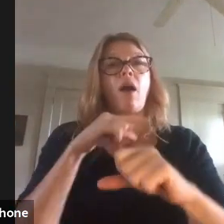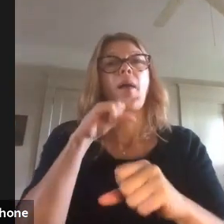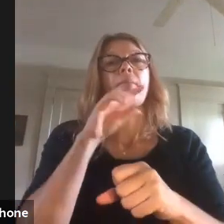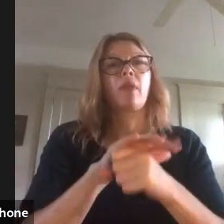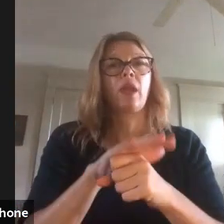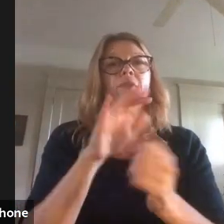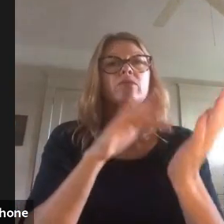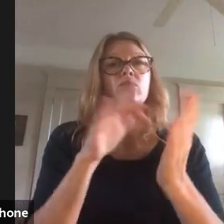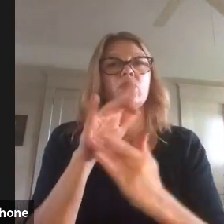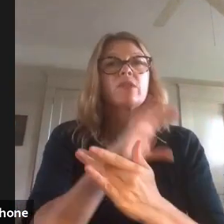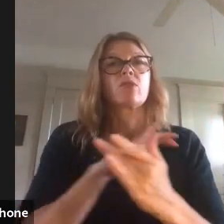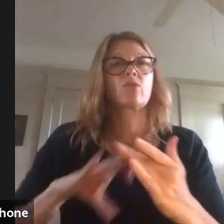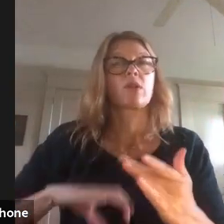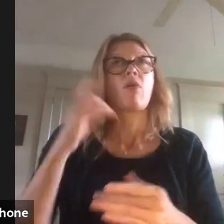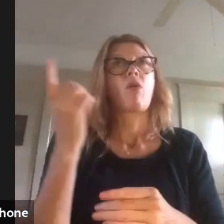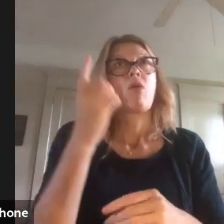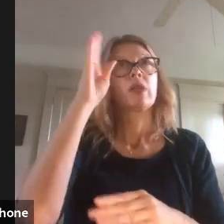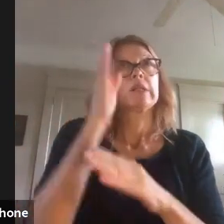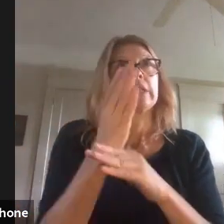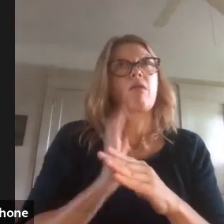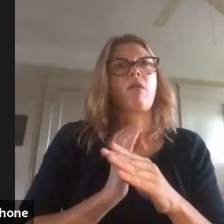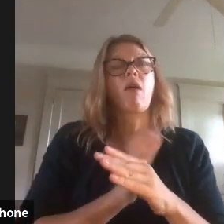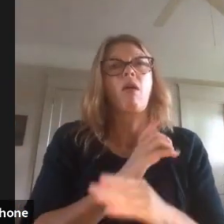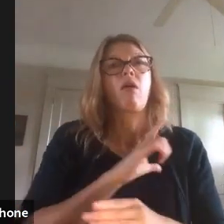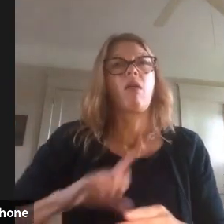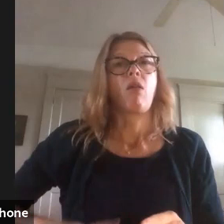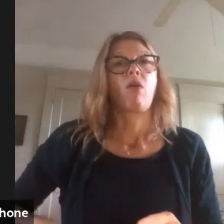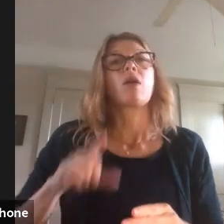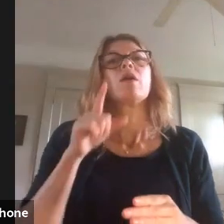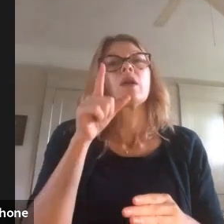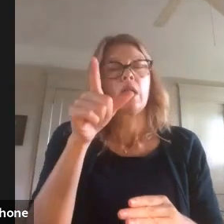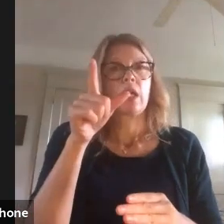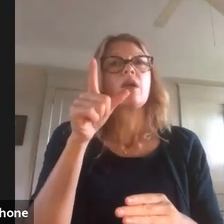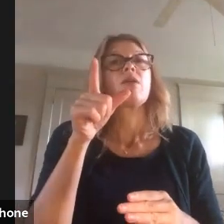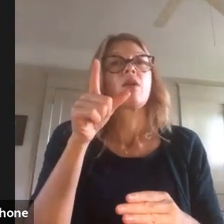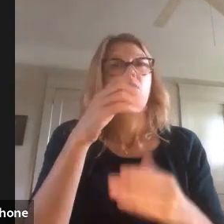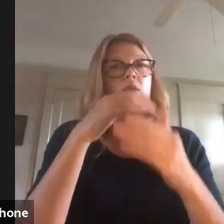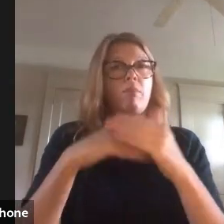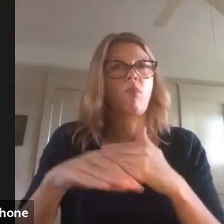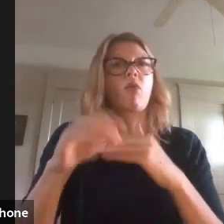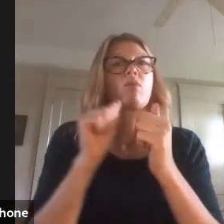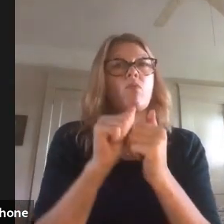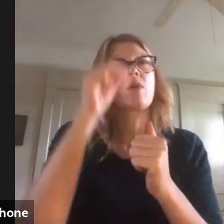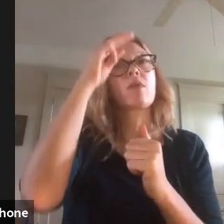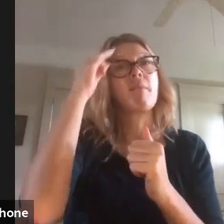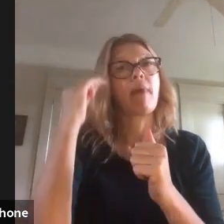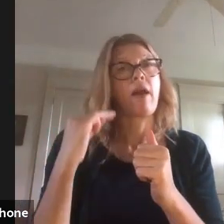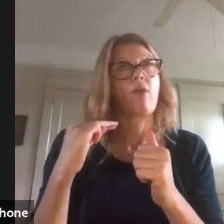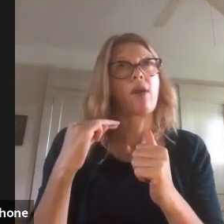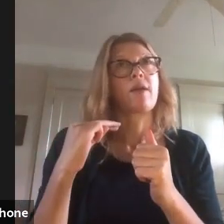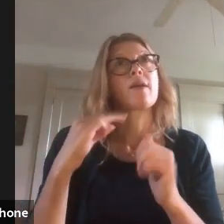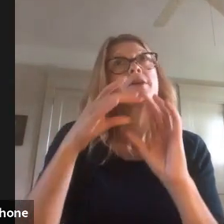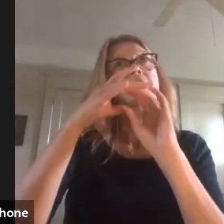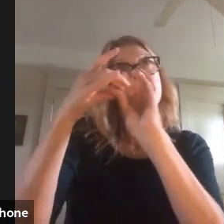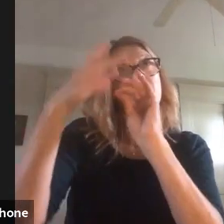only Son, our Lord. He was conceived by the power of the Holy Spirit and born of the Virgin Mary.